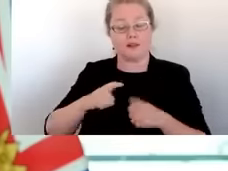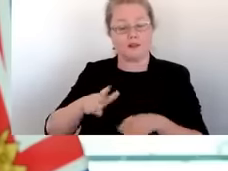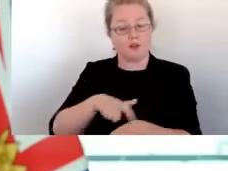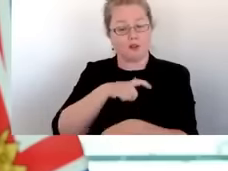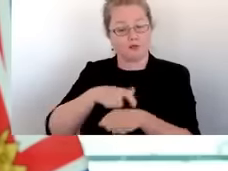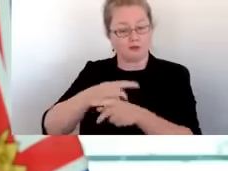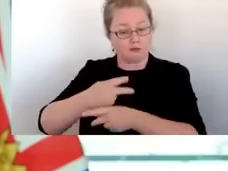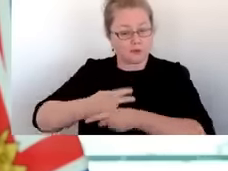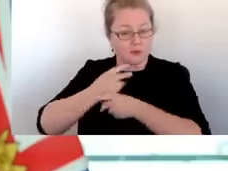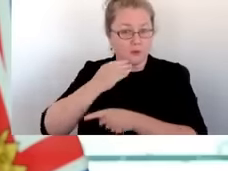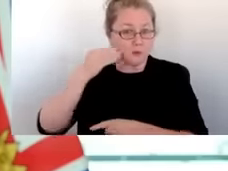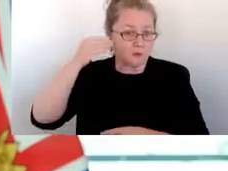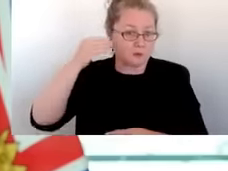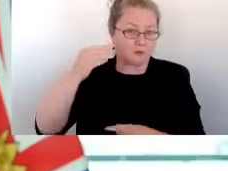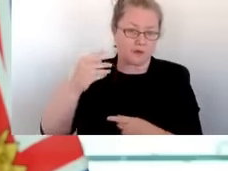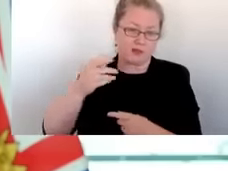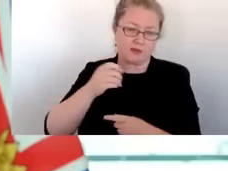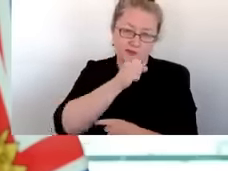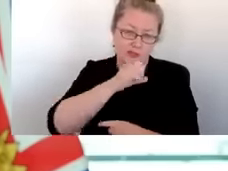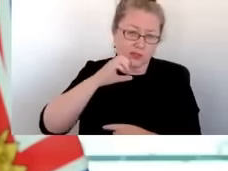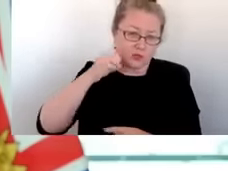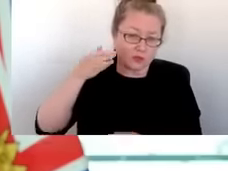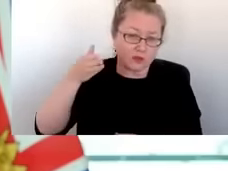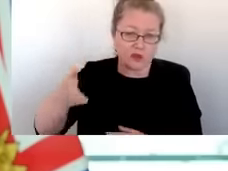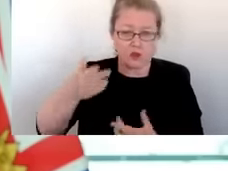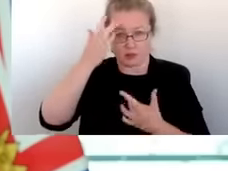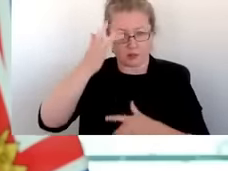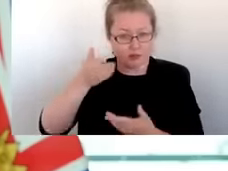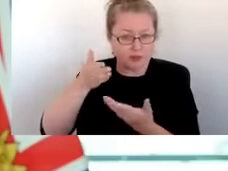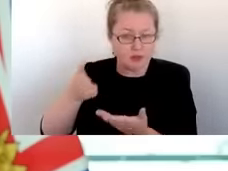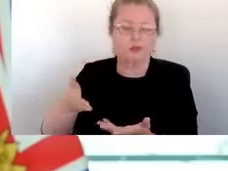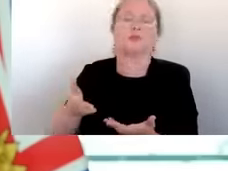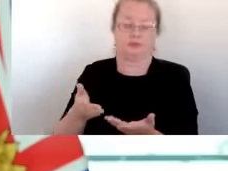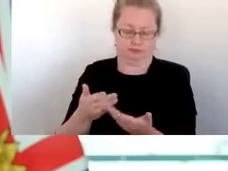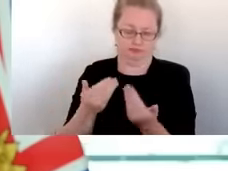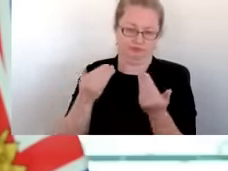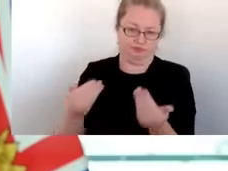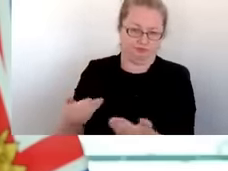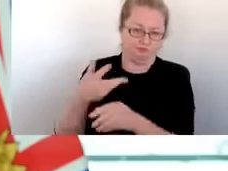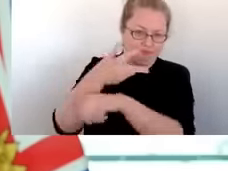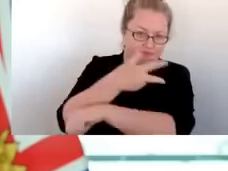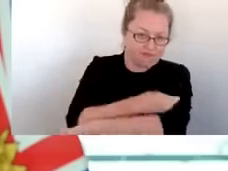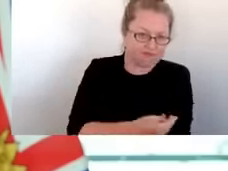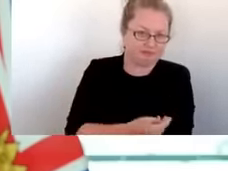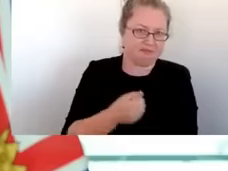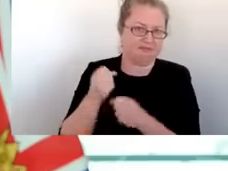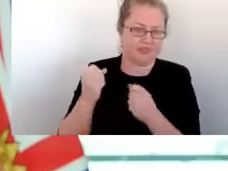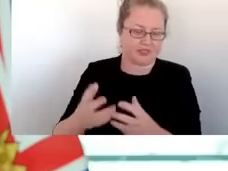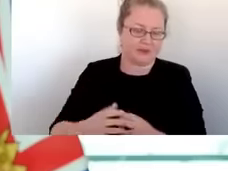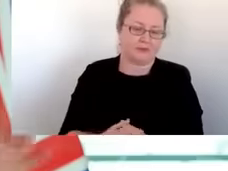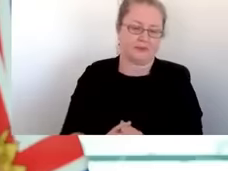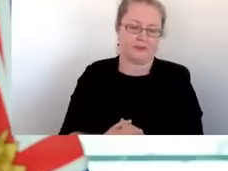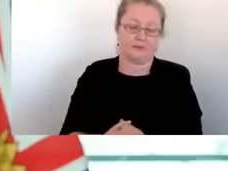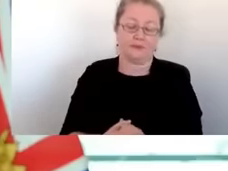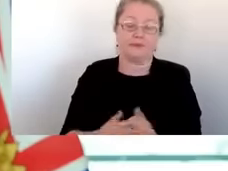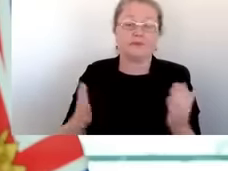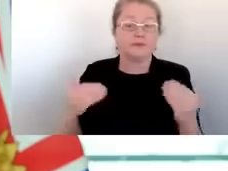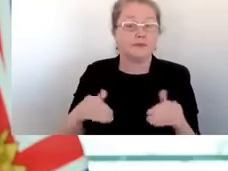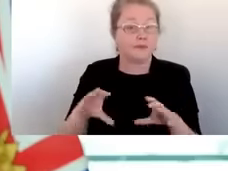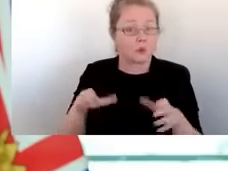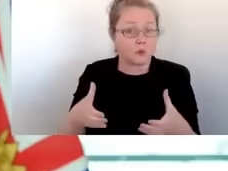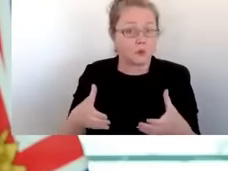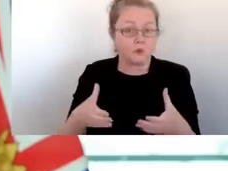facility, for example, all at the same time. The other group that we now need to